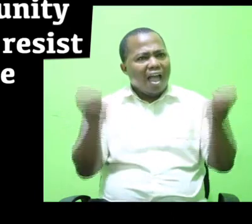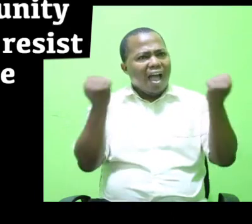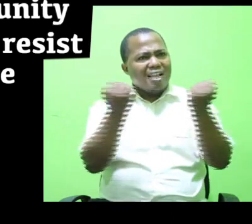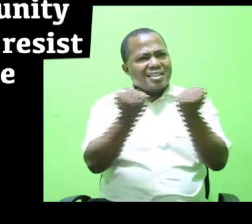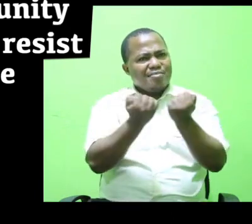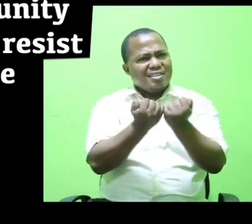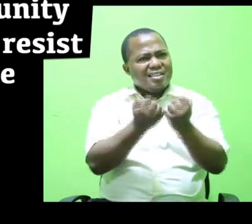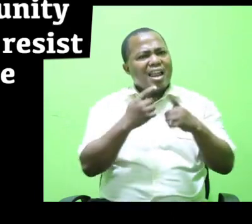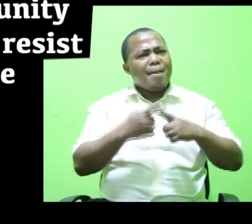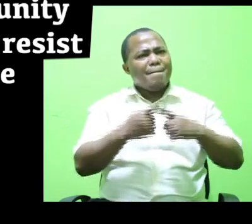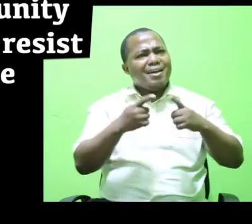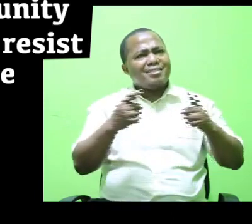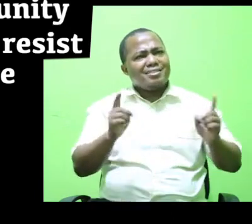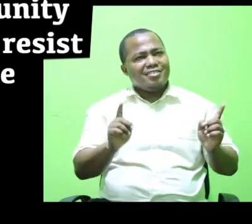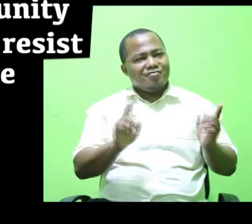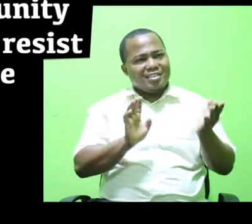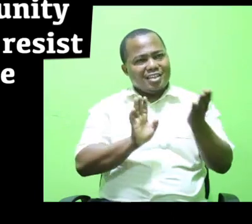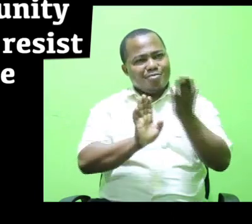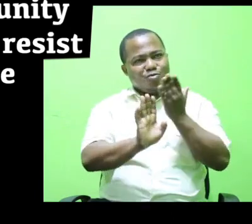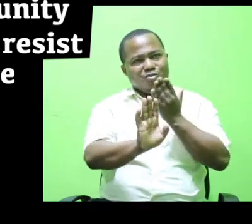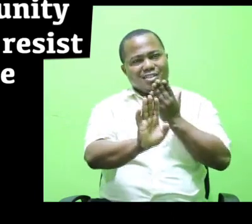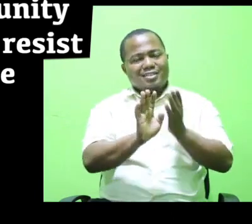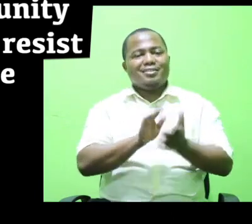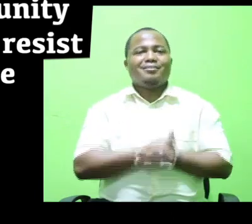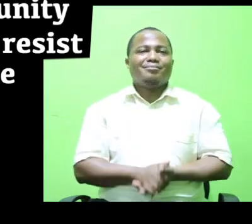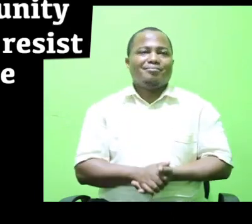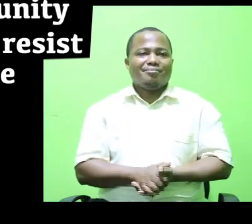Artificial passive immunity.